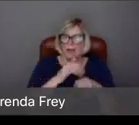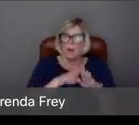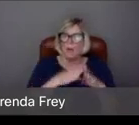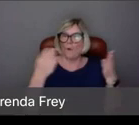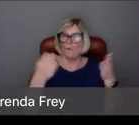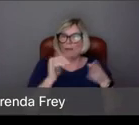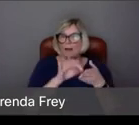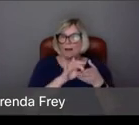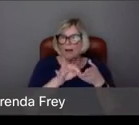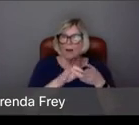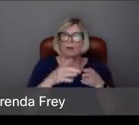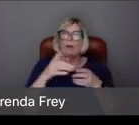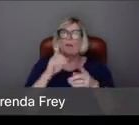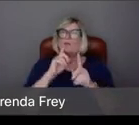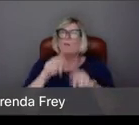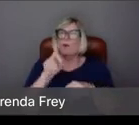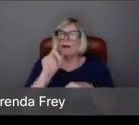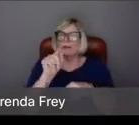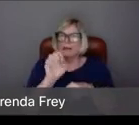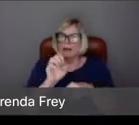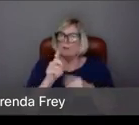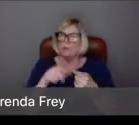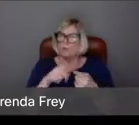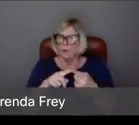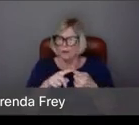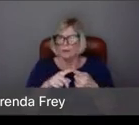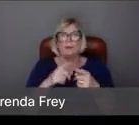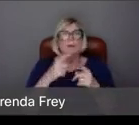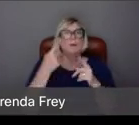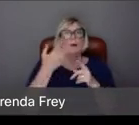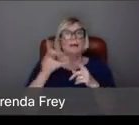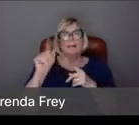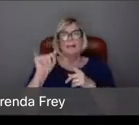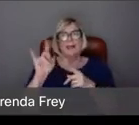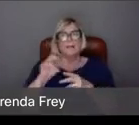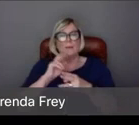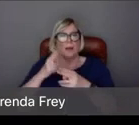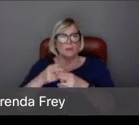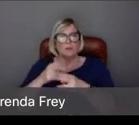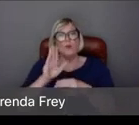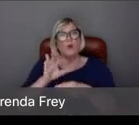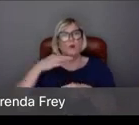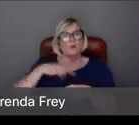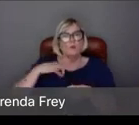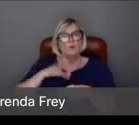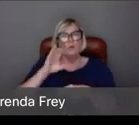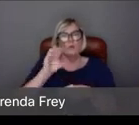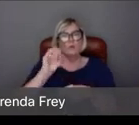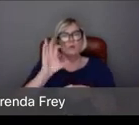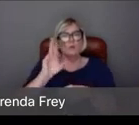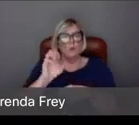the reported date is. So one of the things David mentioned is that your credit score may be different from